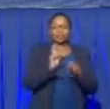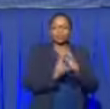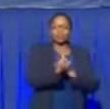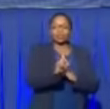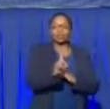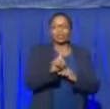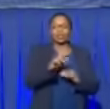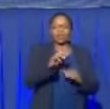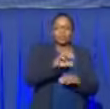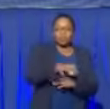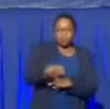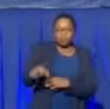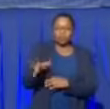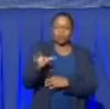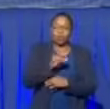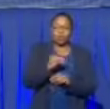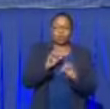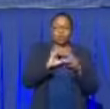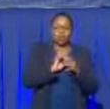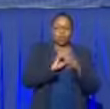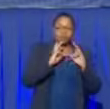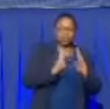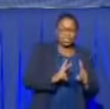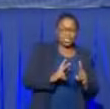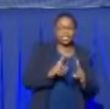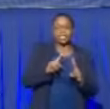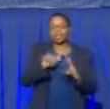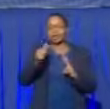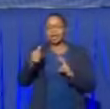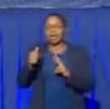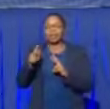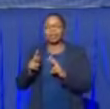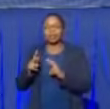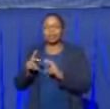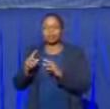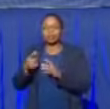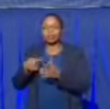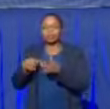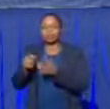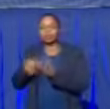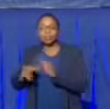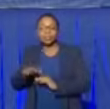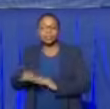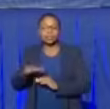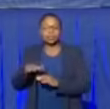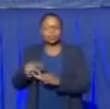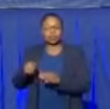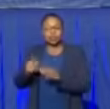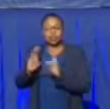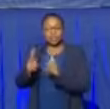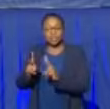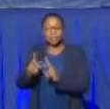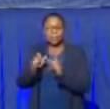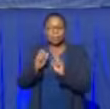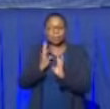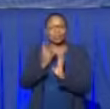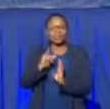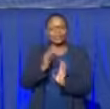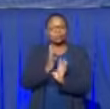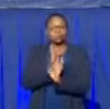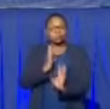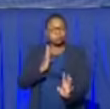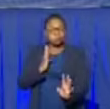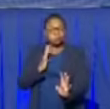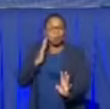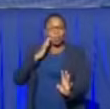visits and for station visits. People who are at the queue at the close of stations